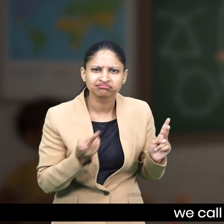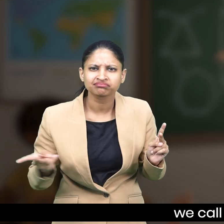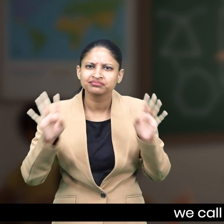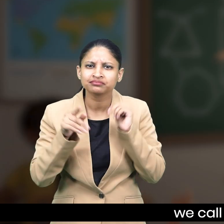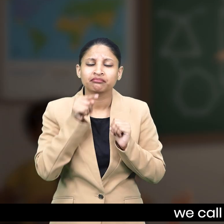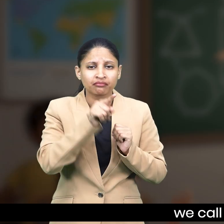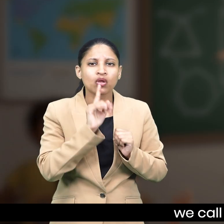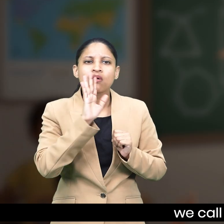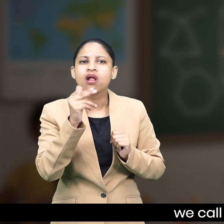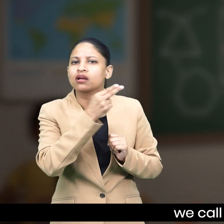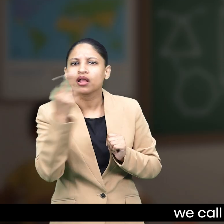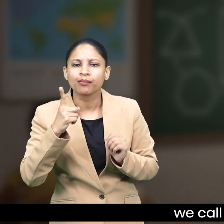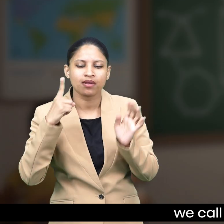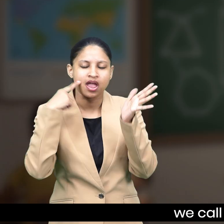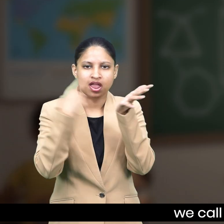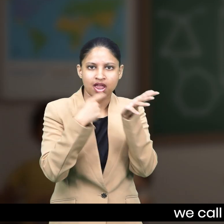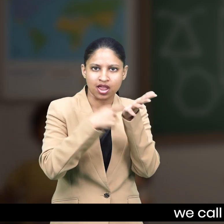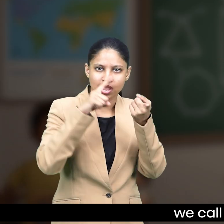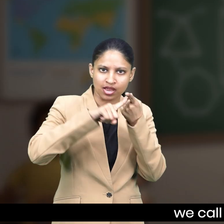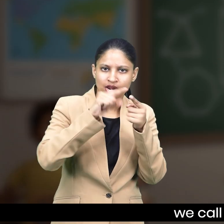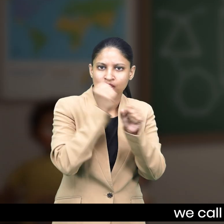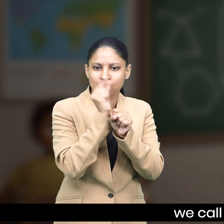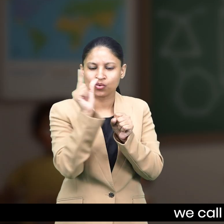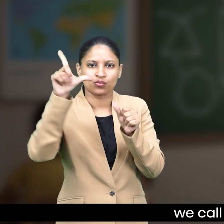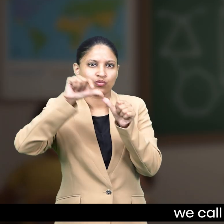them irregular shapes.